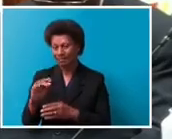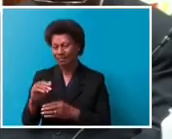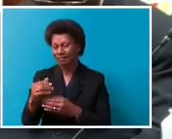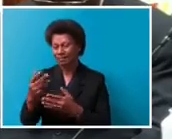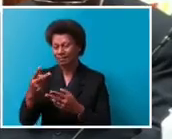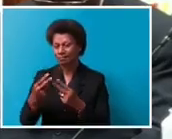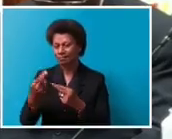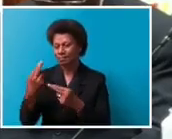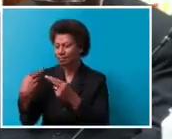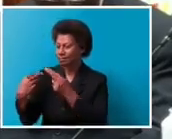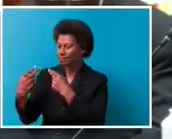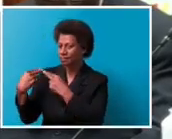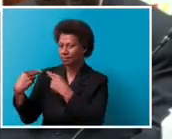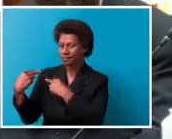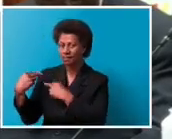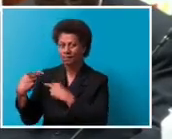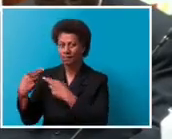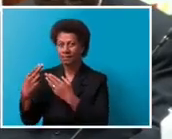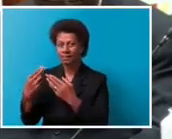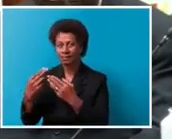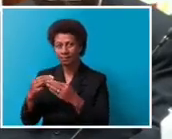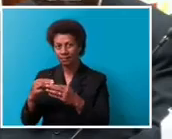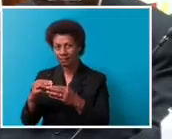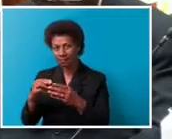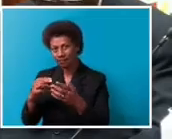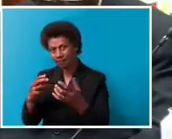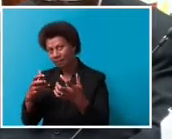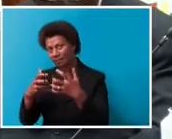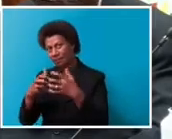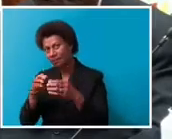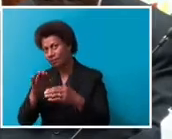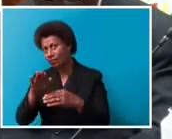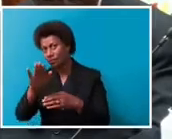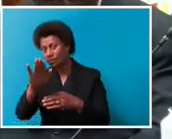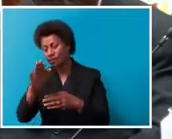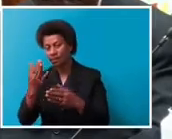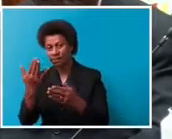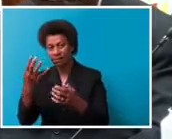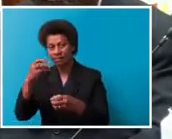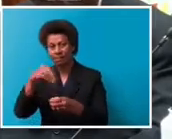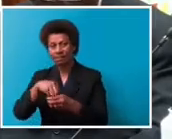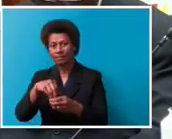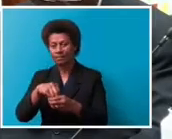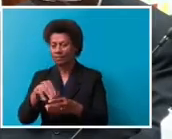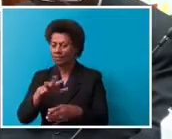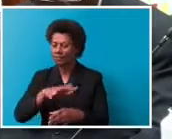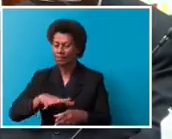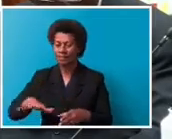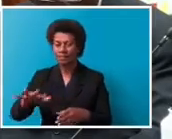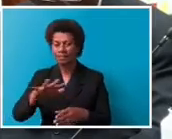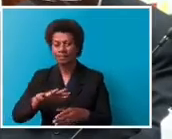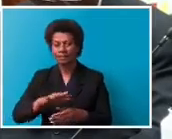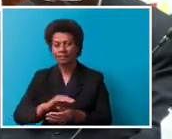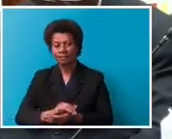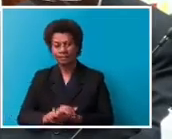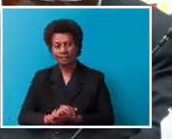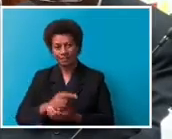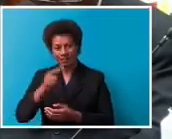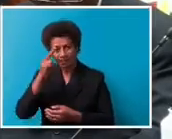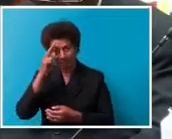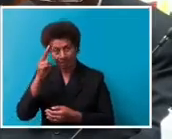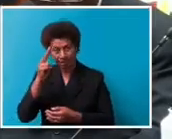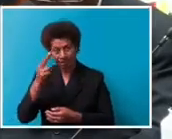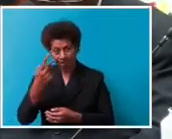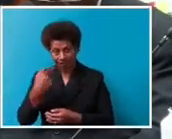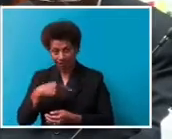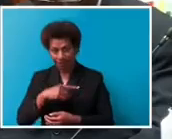our past and shape our future that is stable, prosperous, and inclusive. As a nation, we have always had